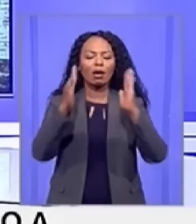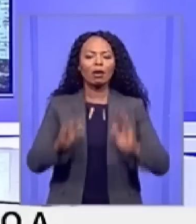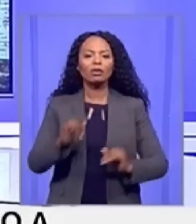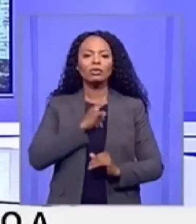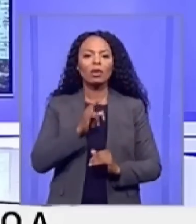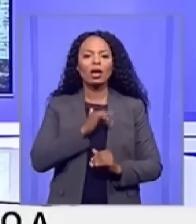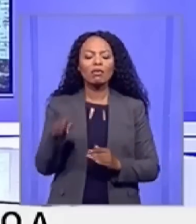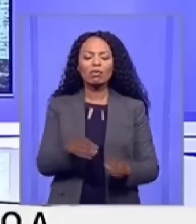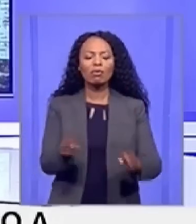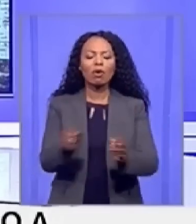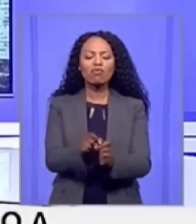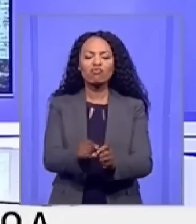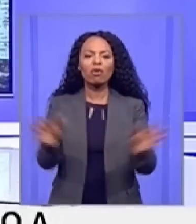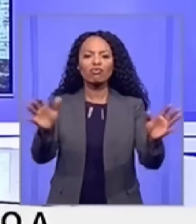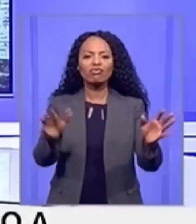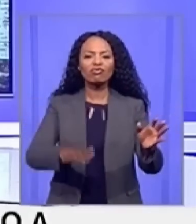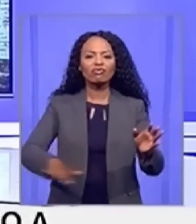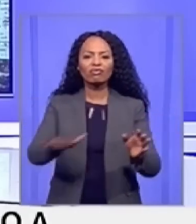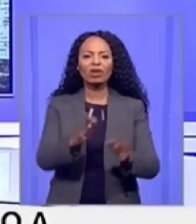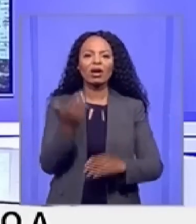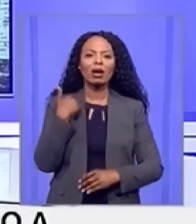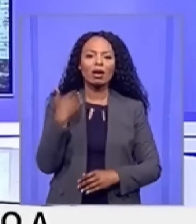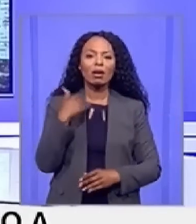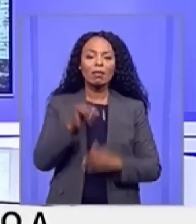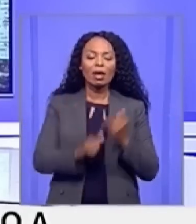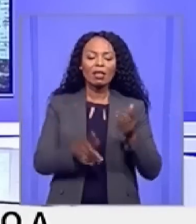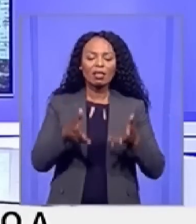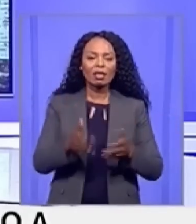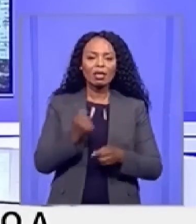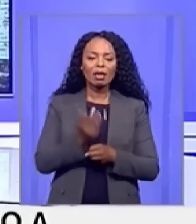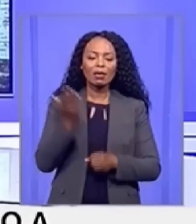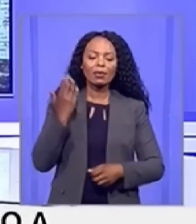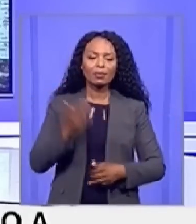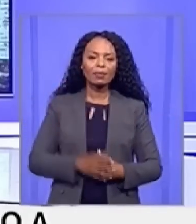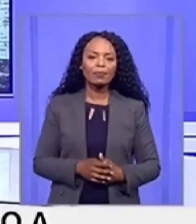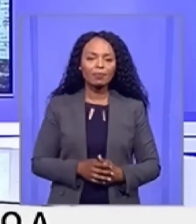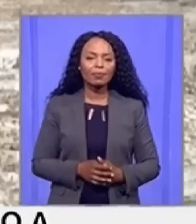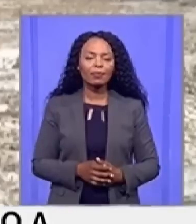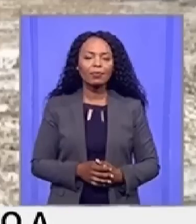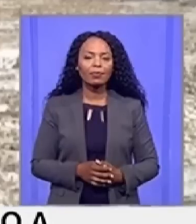ha letamo la morafo sebakeng seo ka yona kgwedi ena ngwahola.